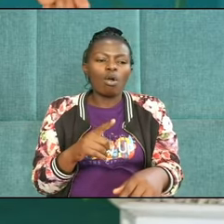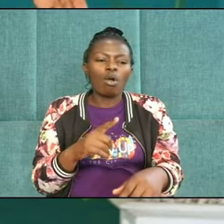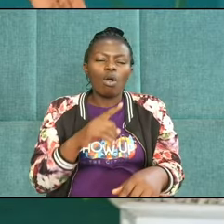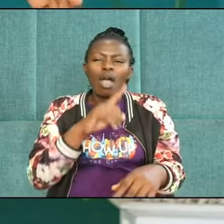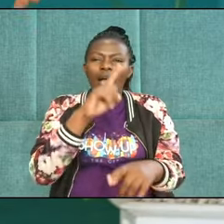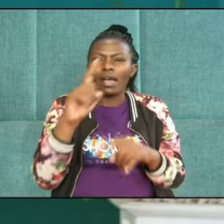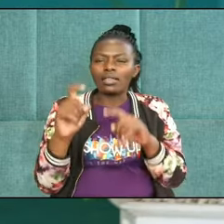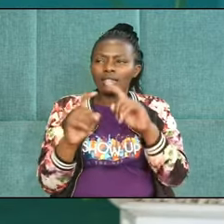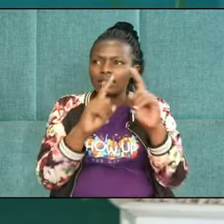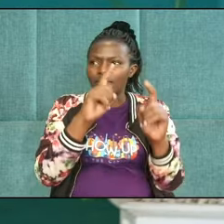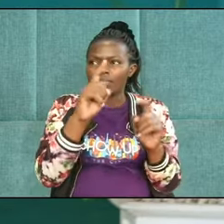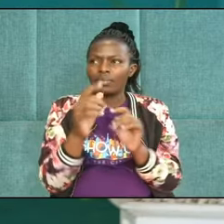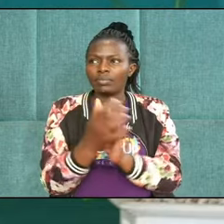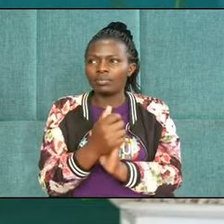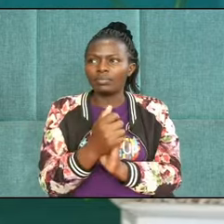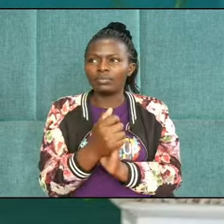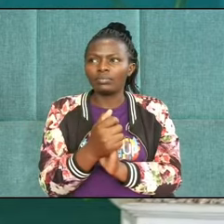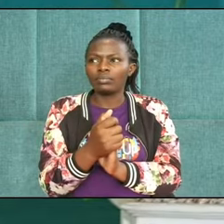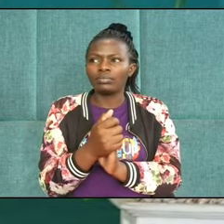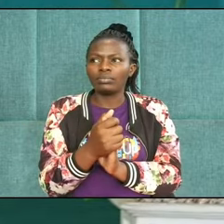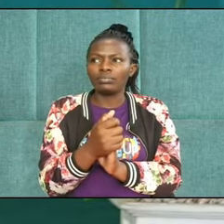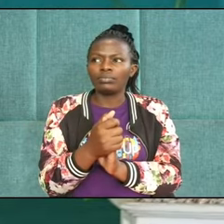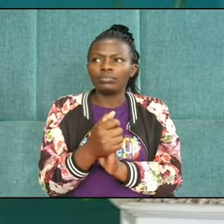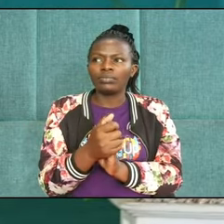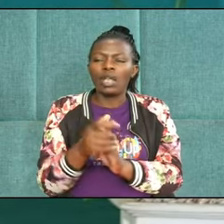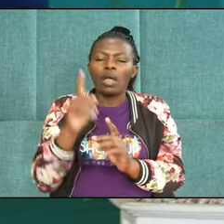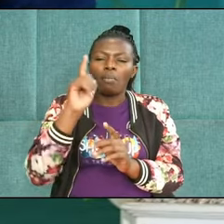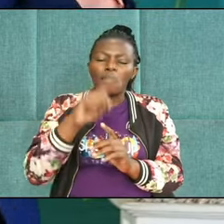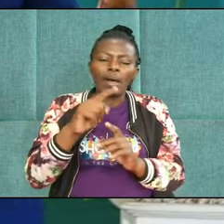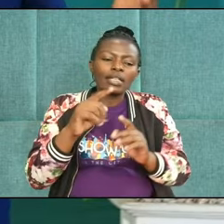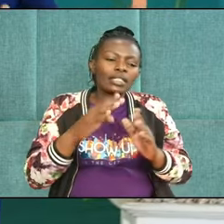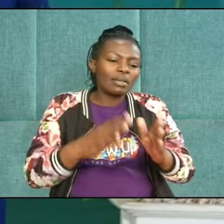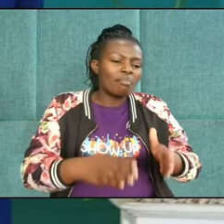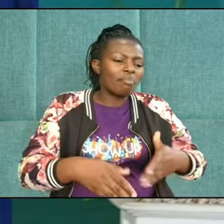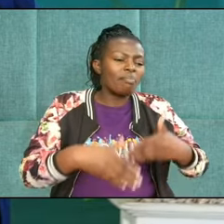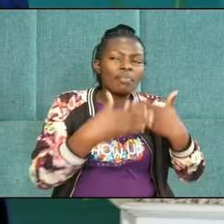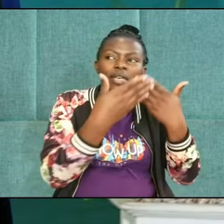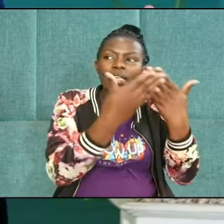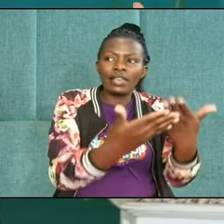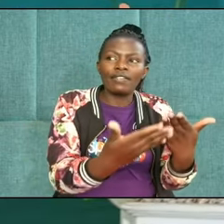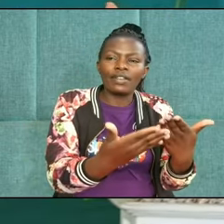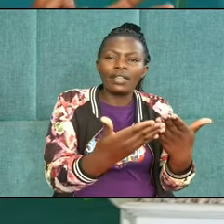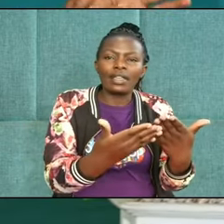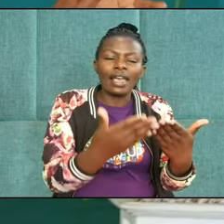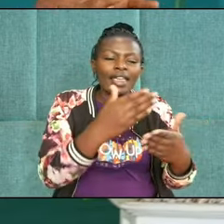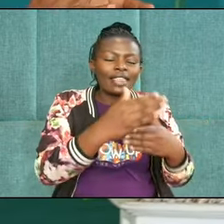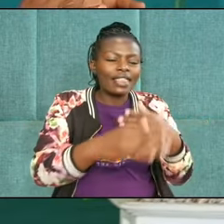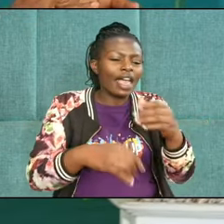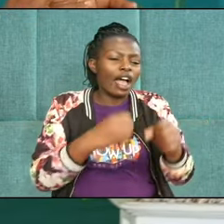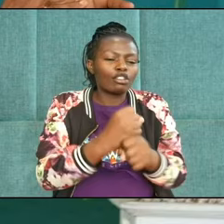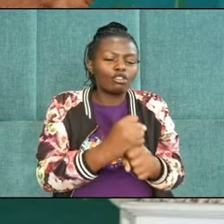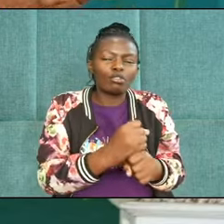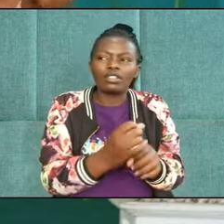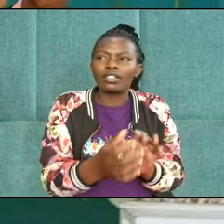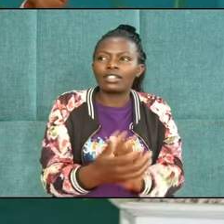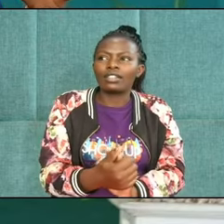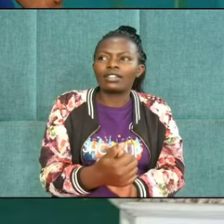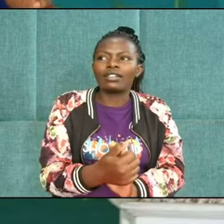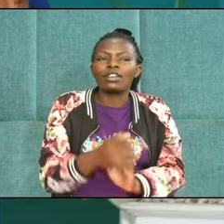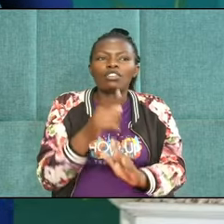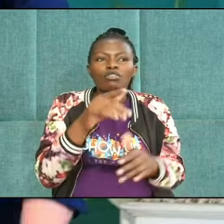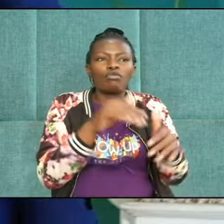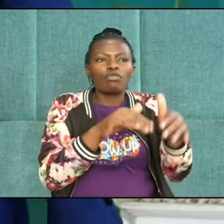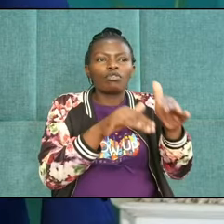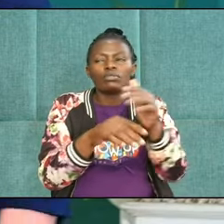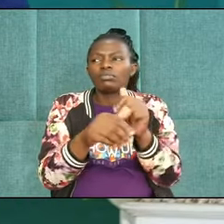of asking, you will receive the action of what? Being given. Are you following? Are you getting my